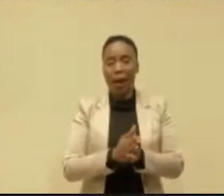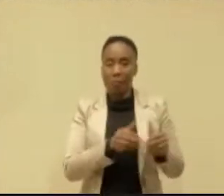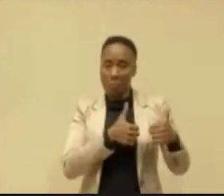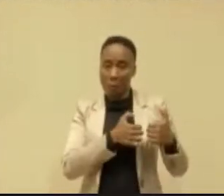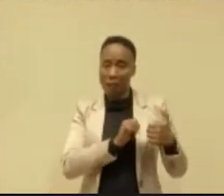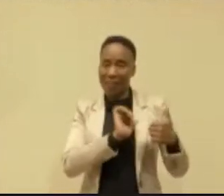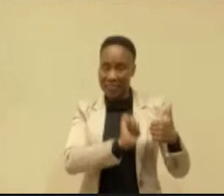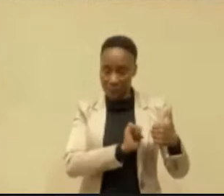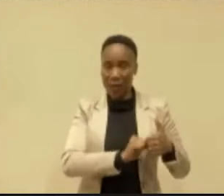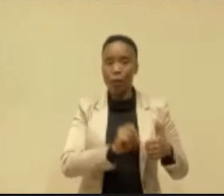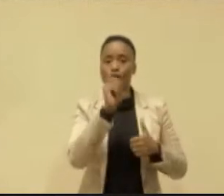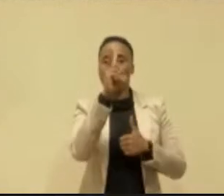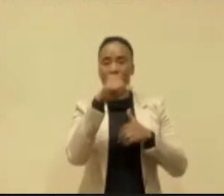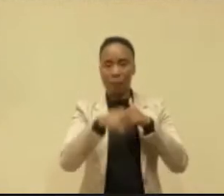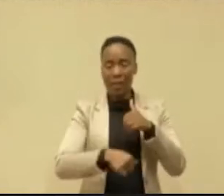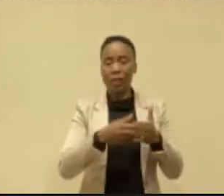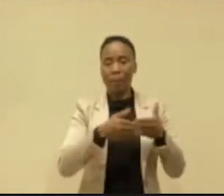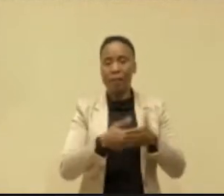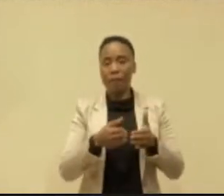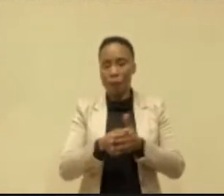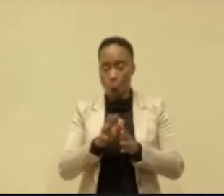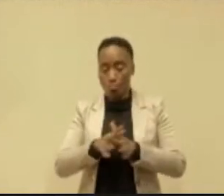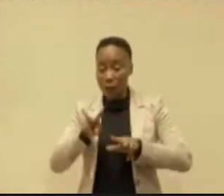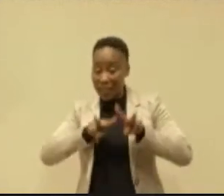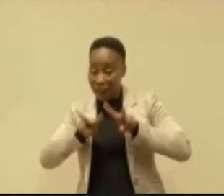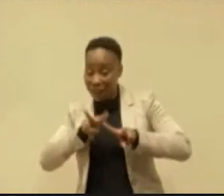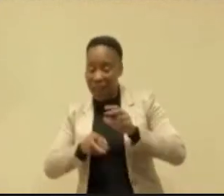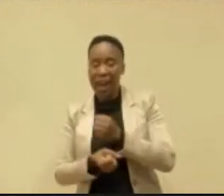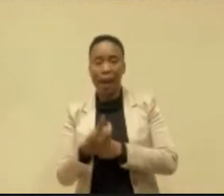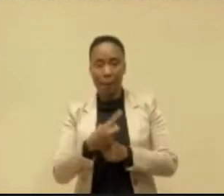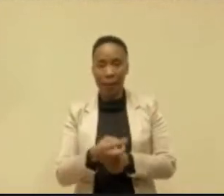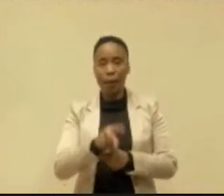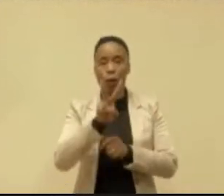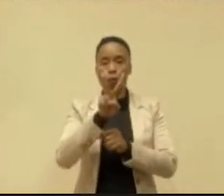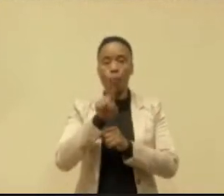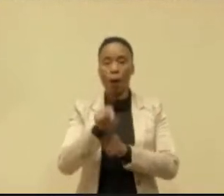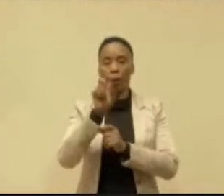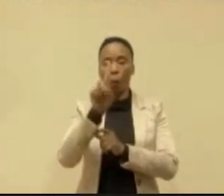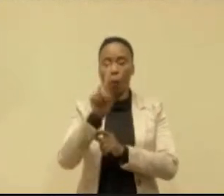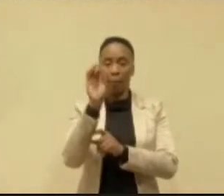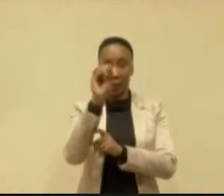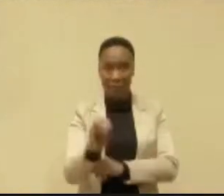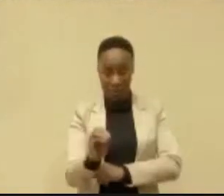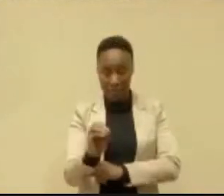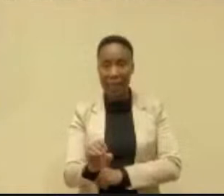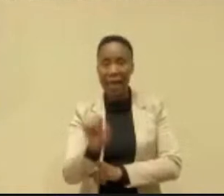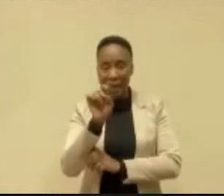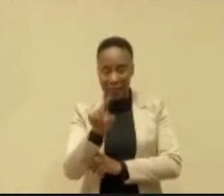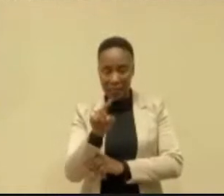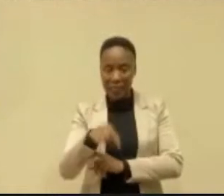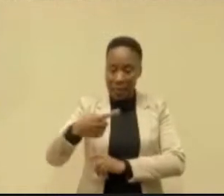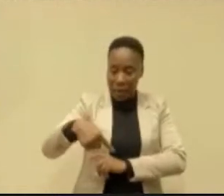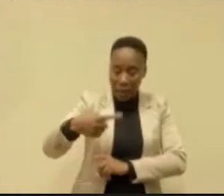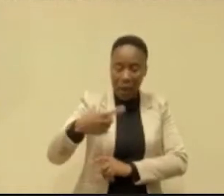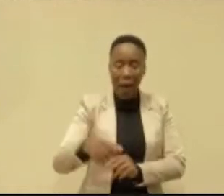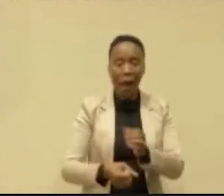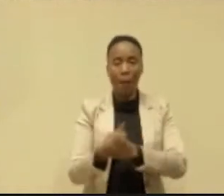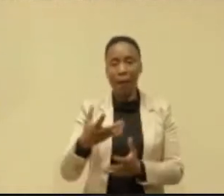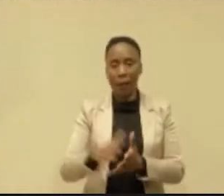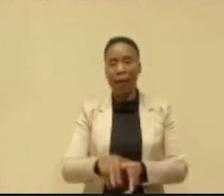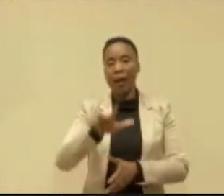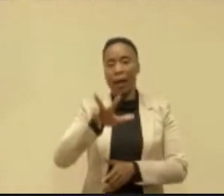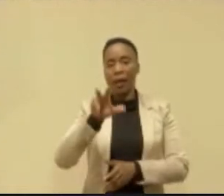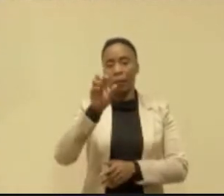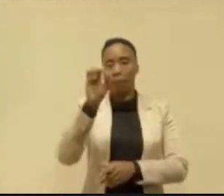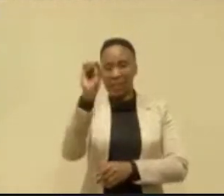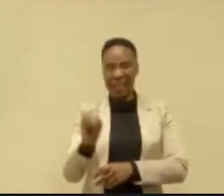before the survey and 2.1 percent describe this as often and 8